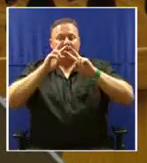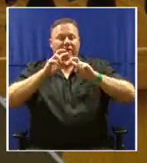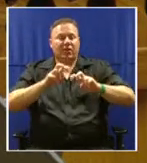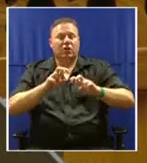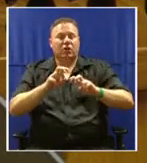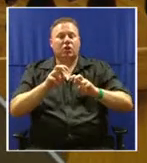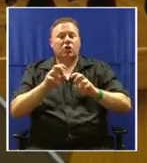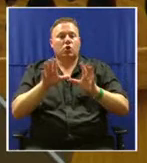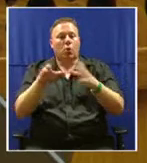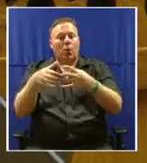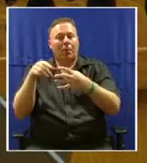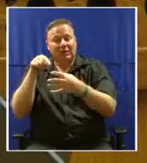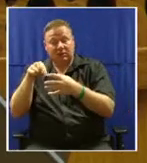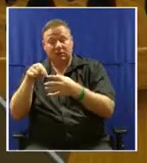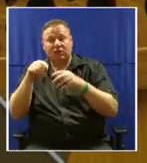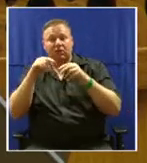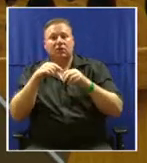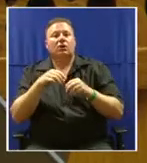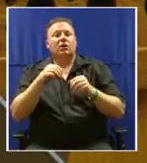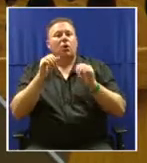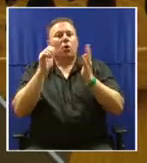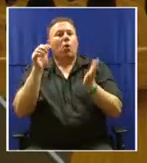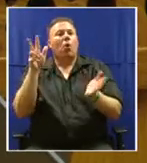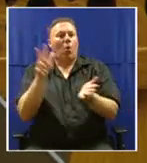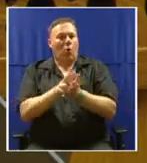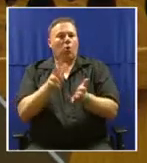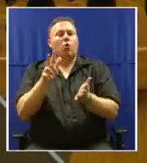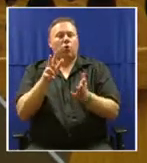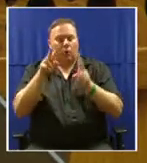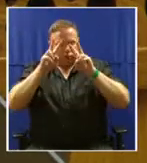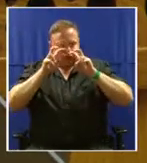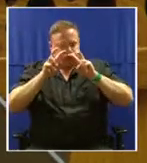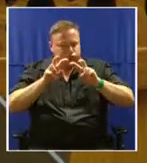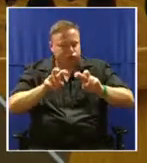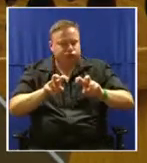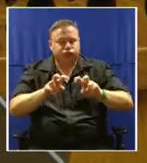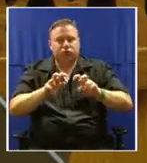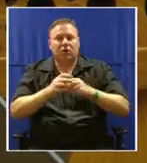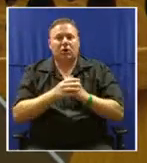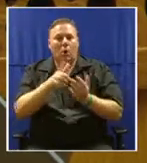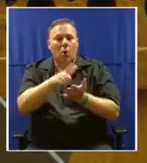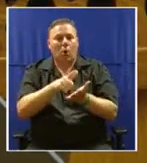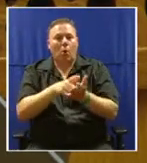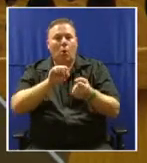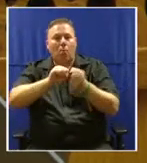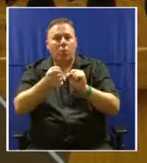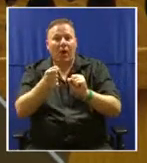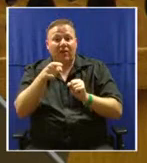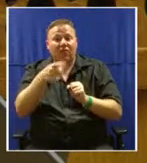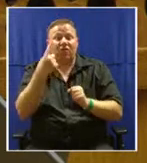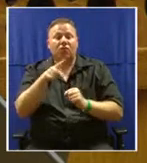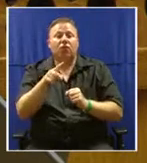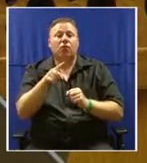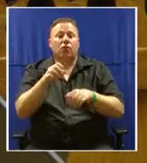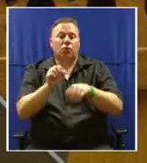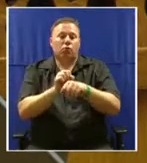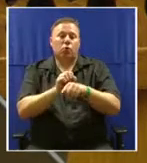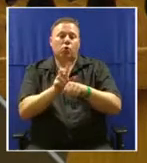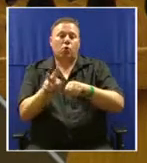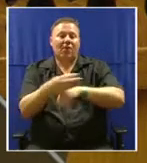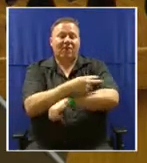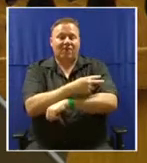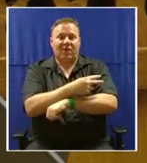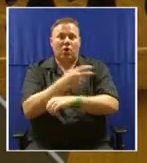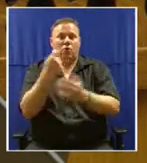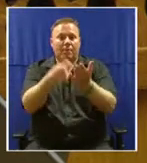to investigate allegations of unlawful conduct with respect to COVID procurement by all